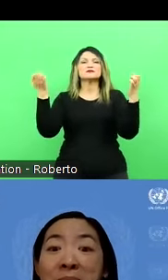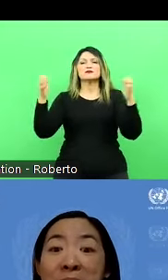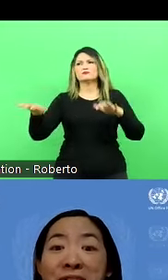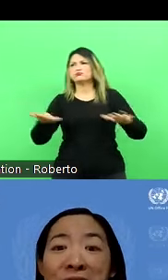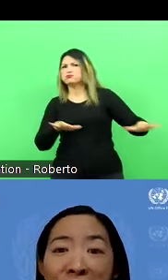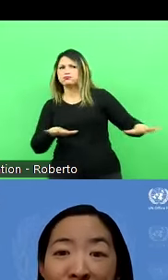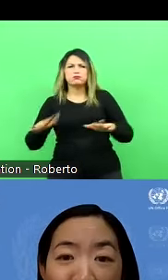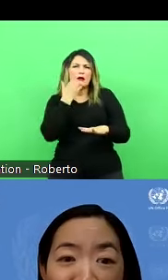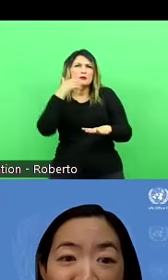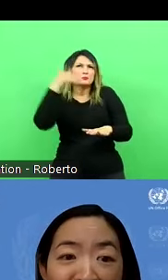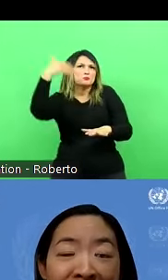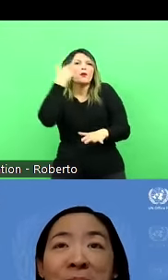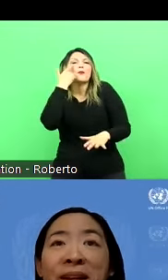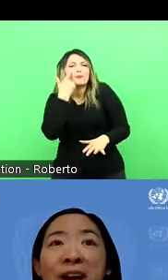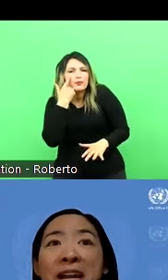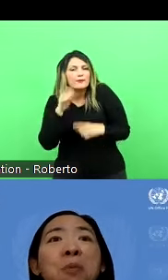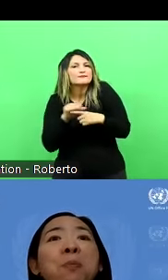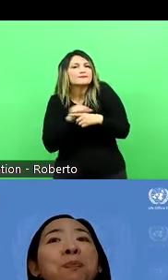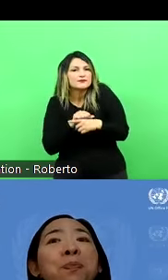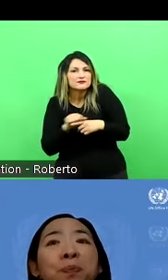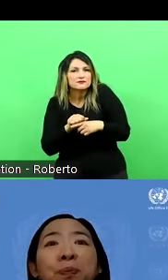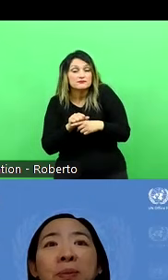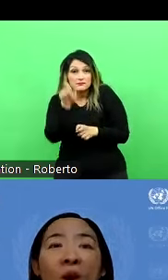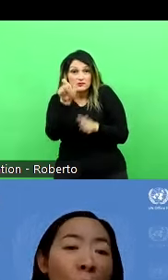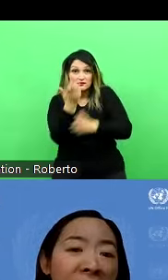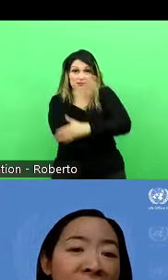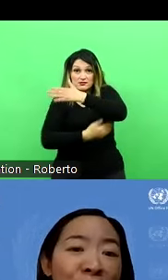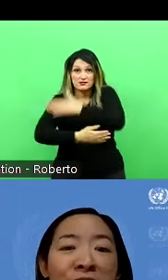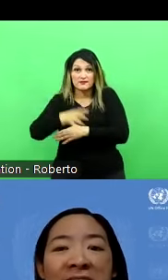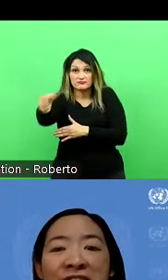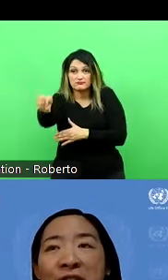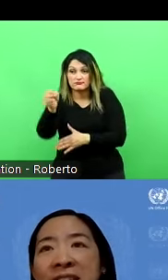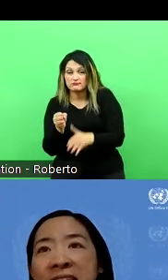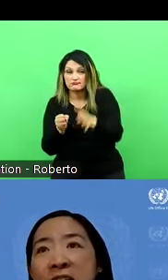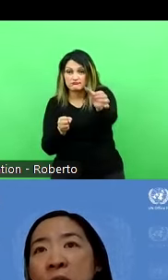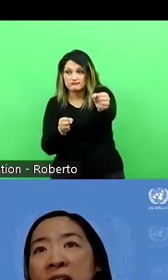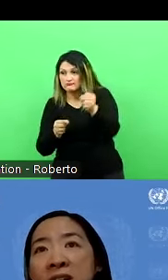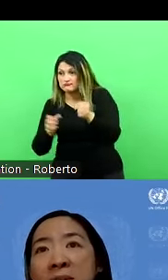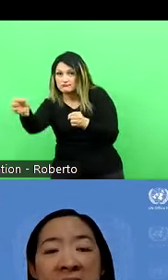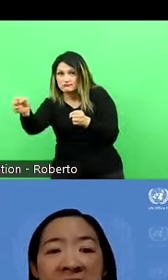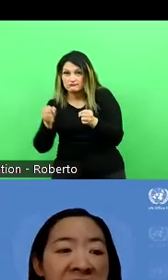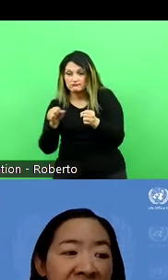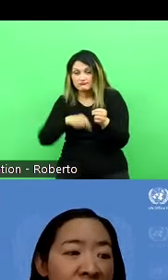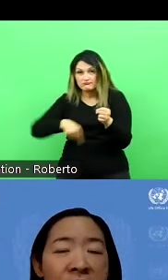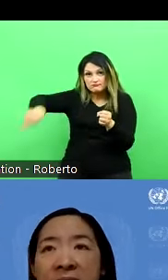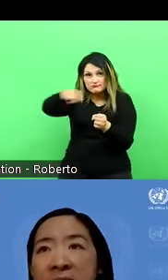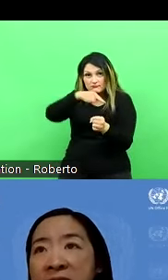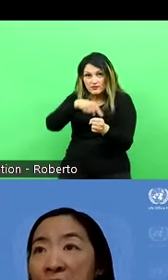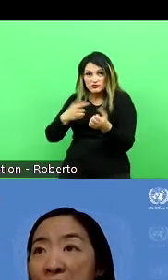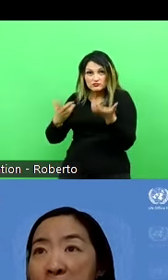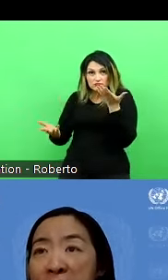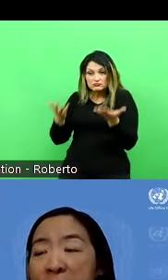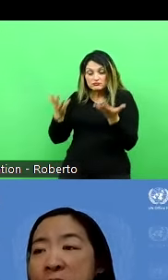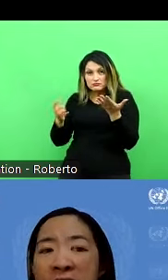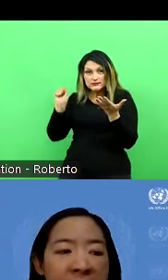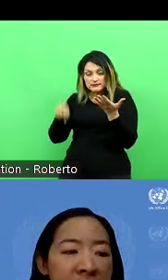a majority of you who answer it right now. One, if you have partial exercise with limited scenarios, limited